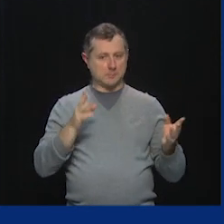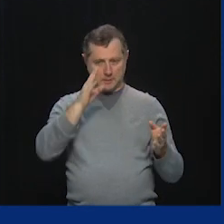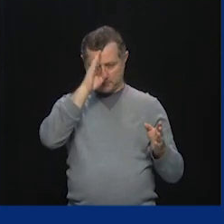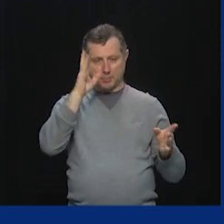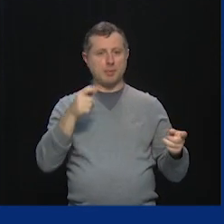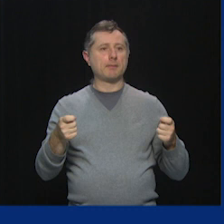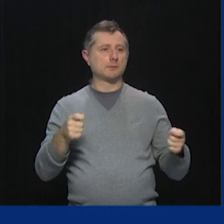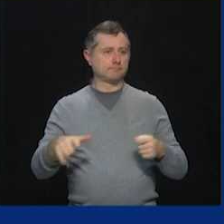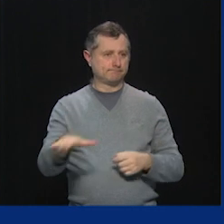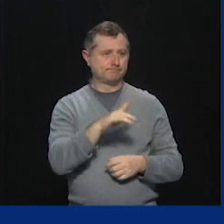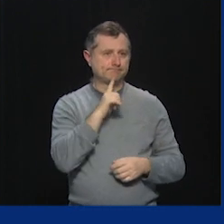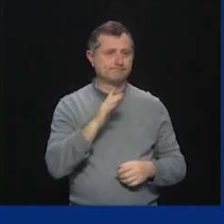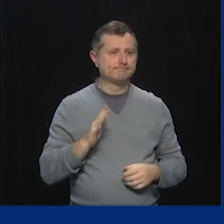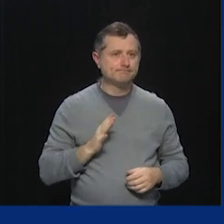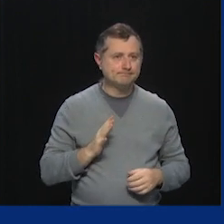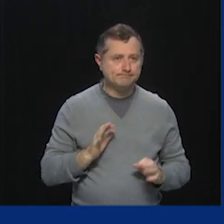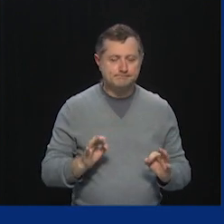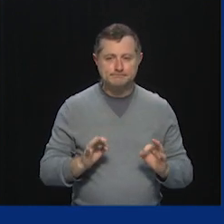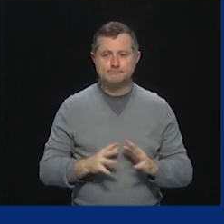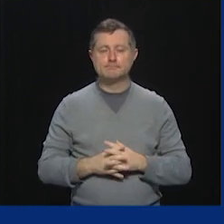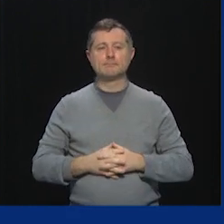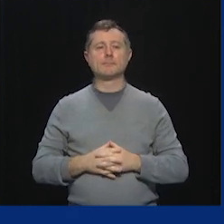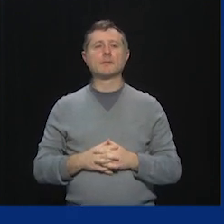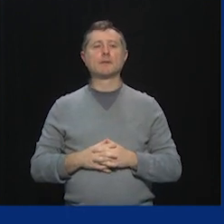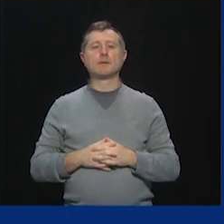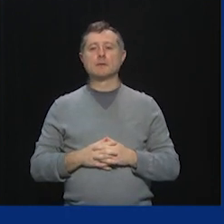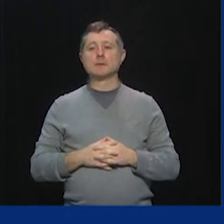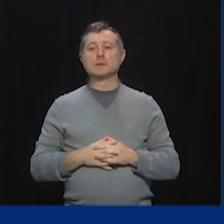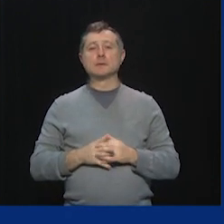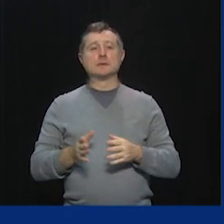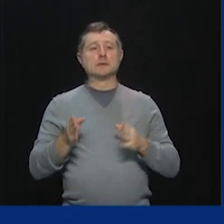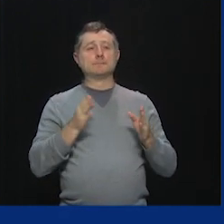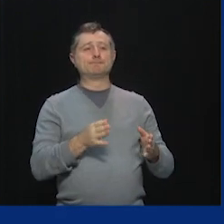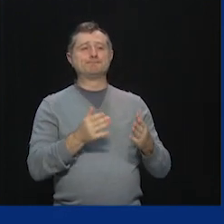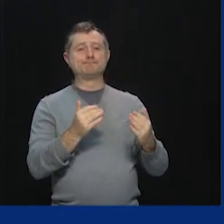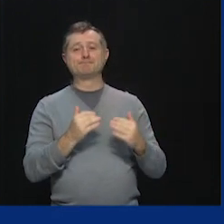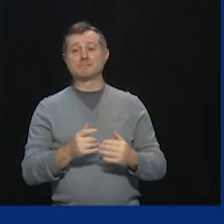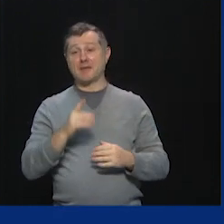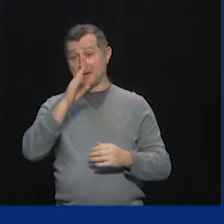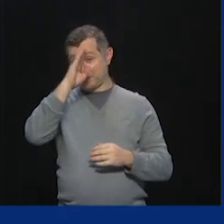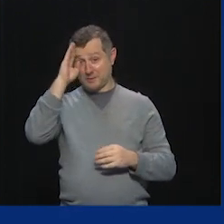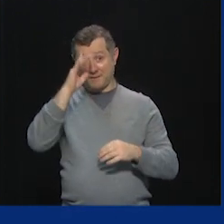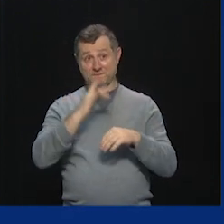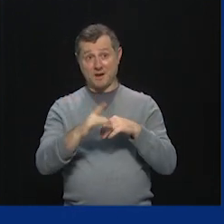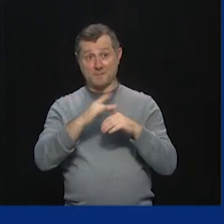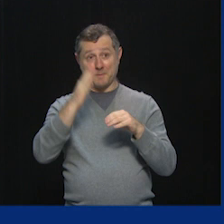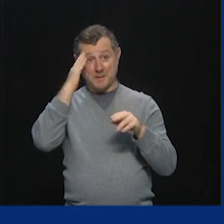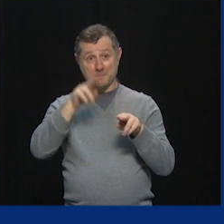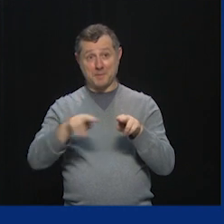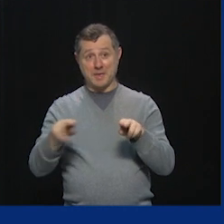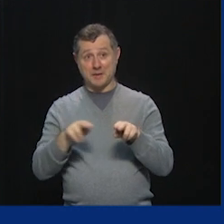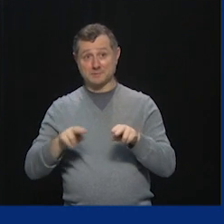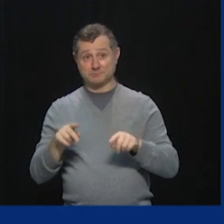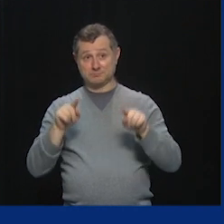last year. Let's look at our overall hospital capacity. I'm looking at this bottom line right here. Statewide,